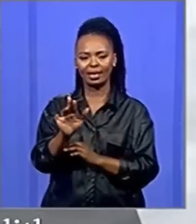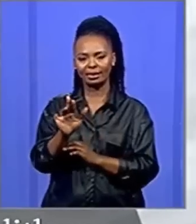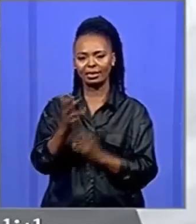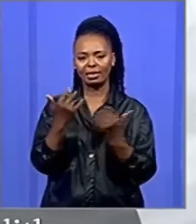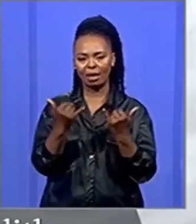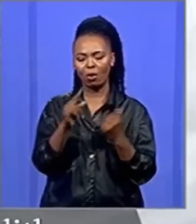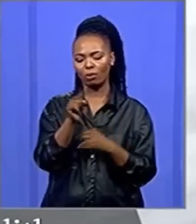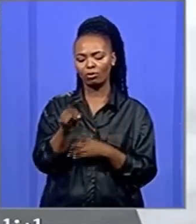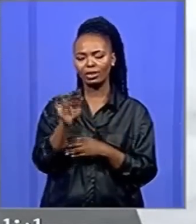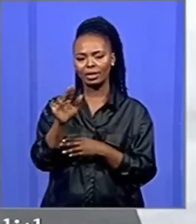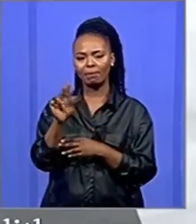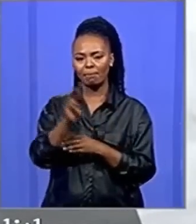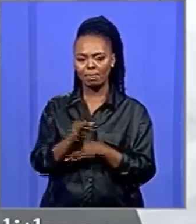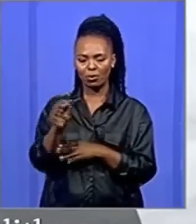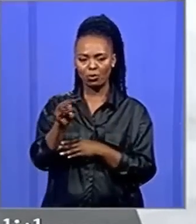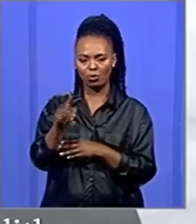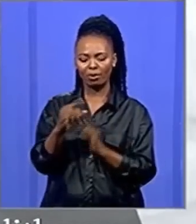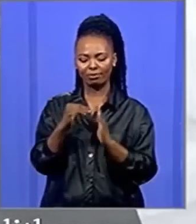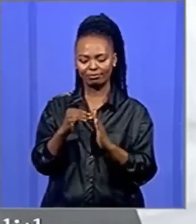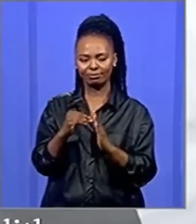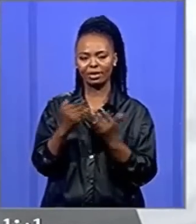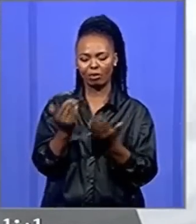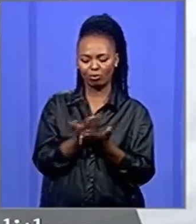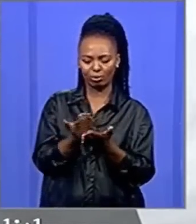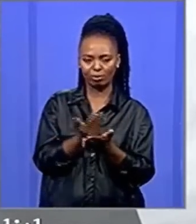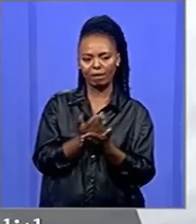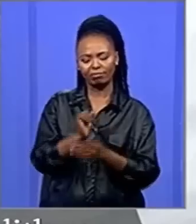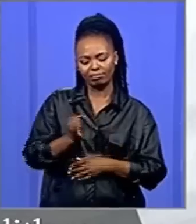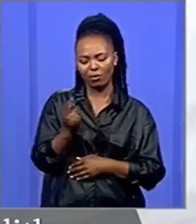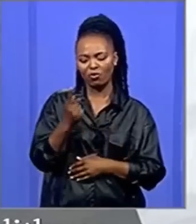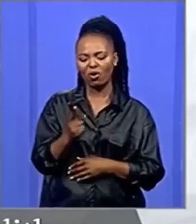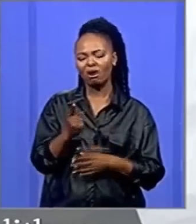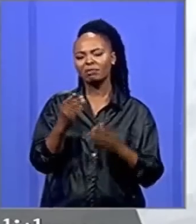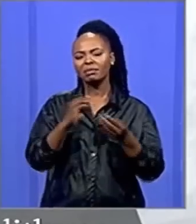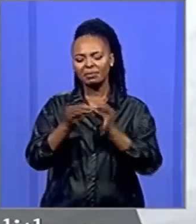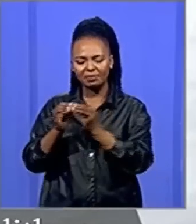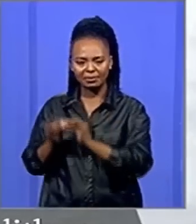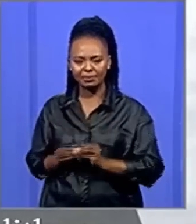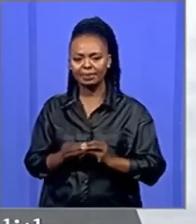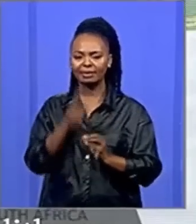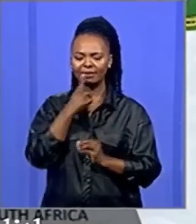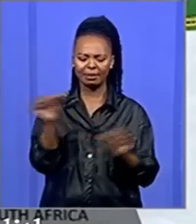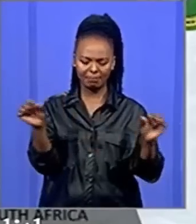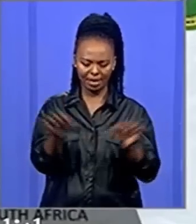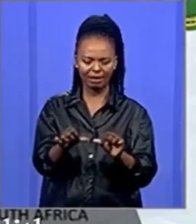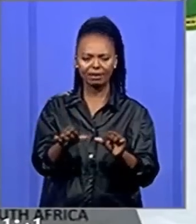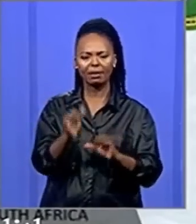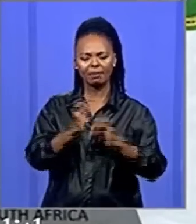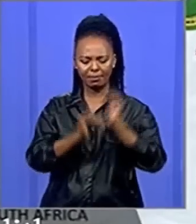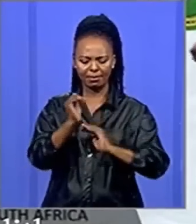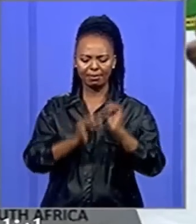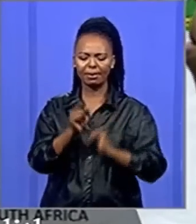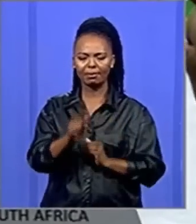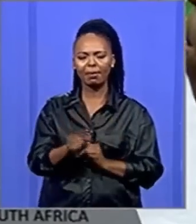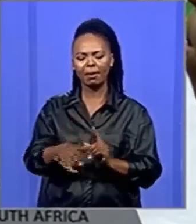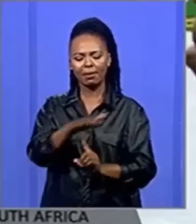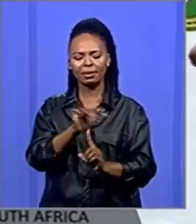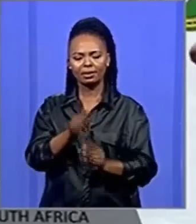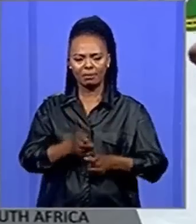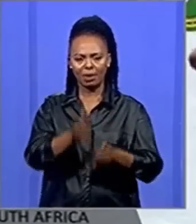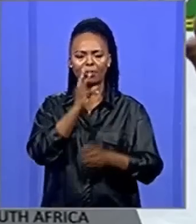dikoduwa. Mme letona la bodulo Speedy Mashilo ore mahlatsipa a ka kgutlela lehaeng lena. Currently in the area